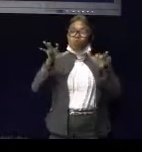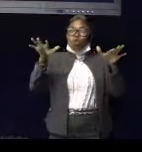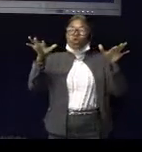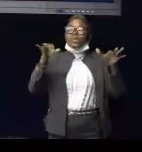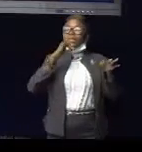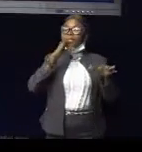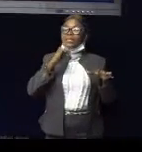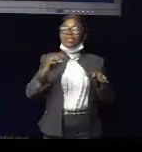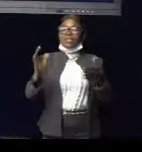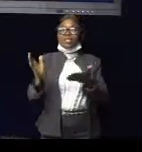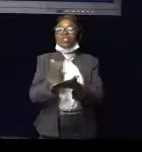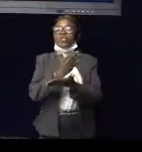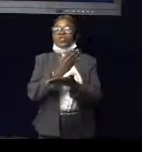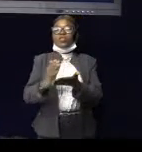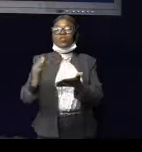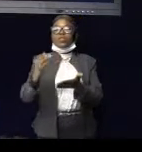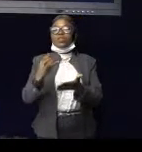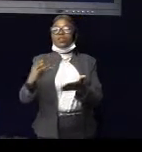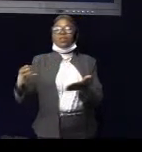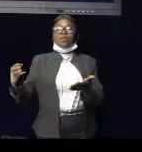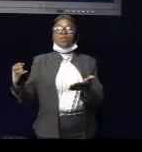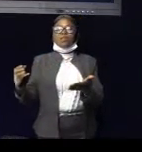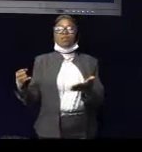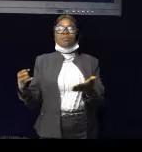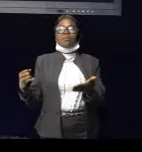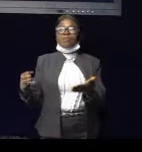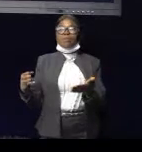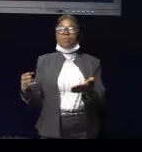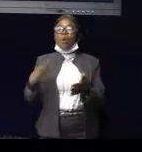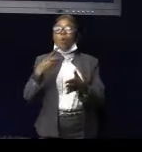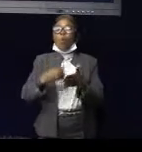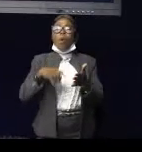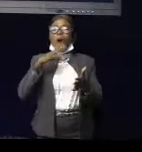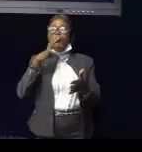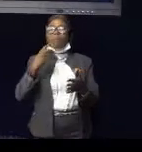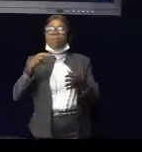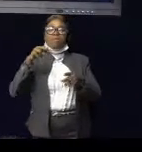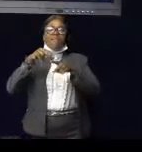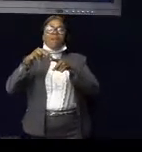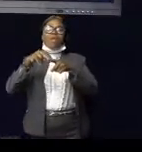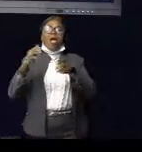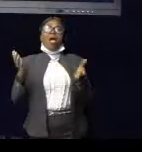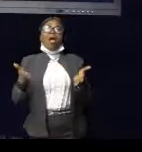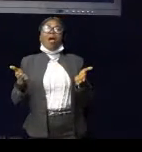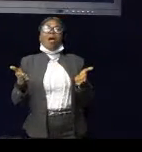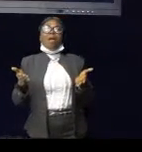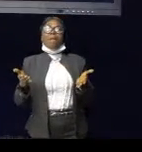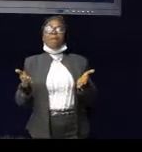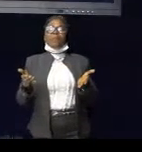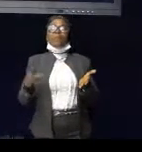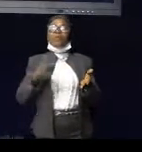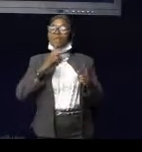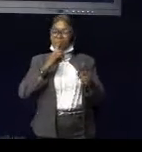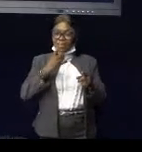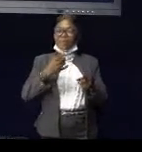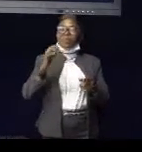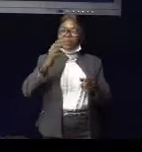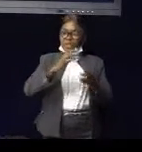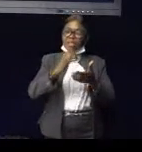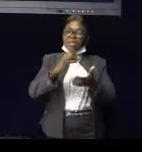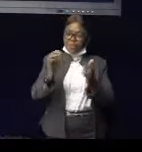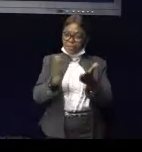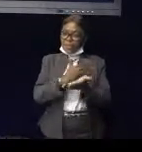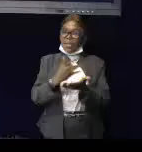singing. The bird is singing. What is the verb here? You say singing.